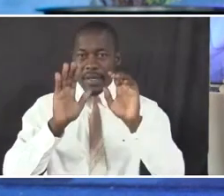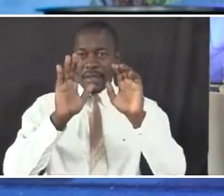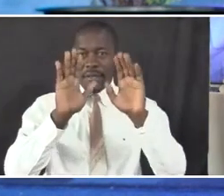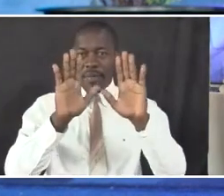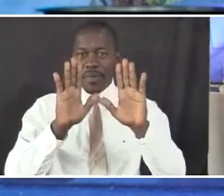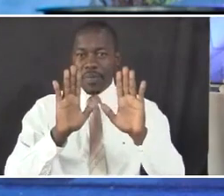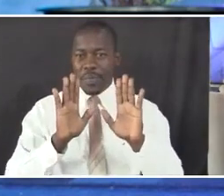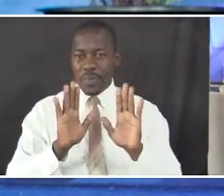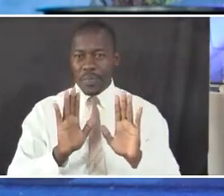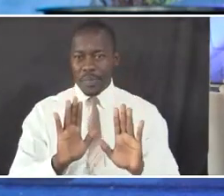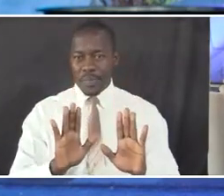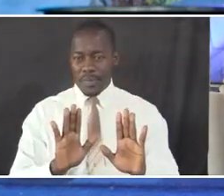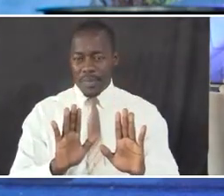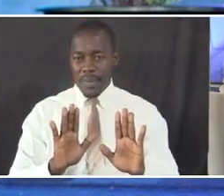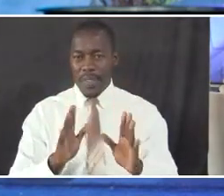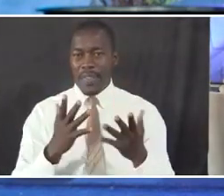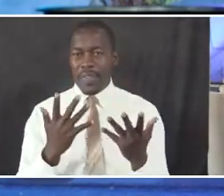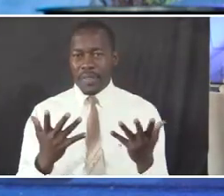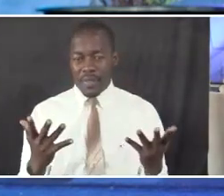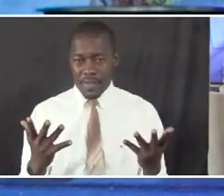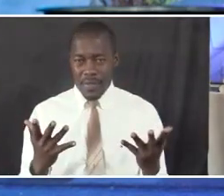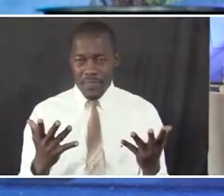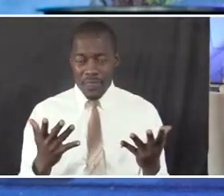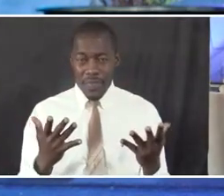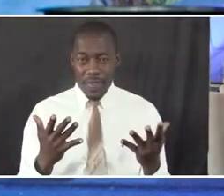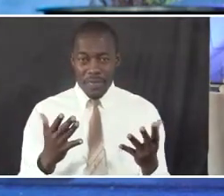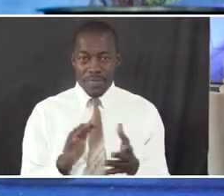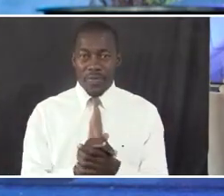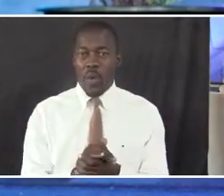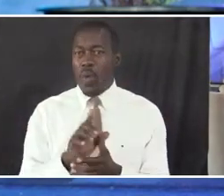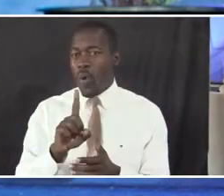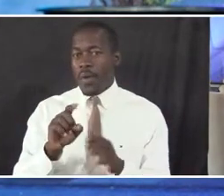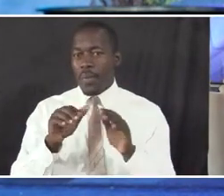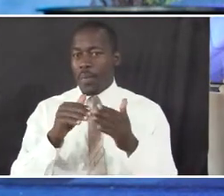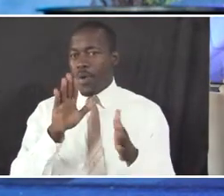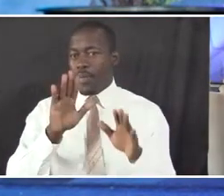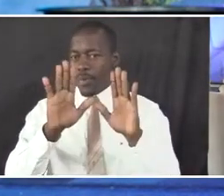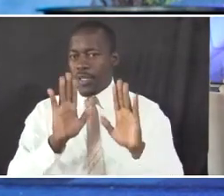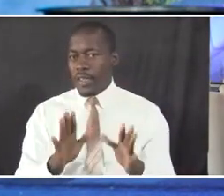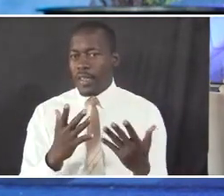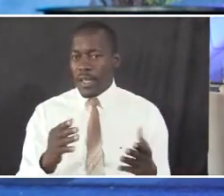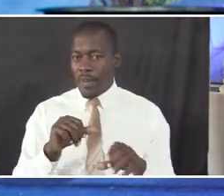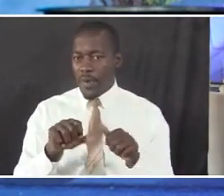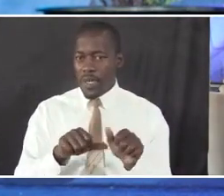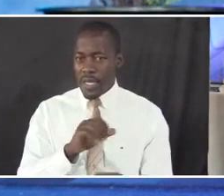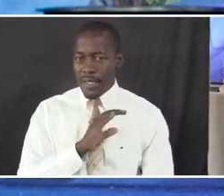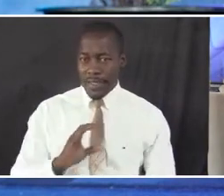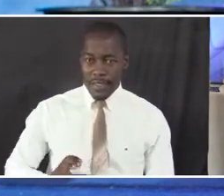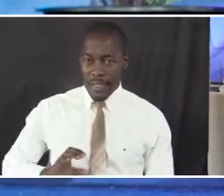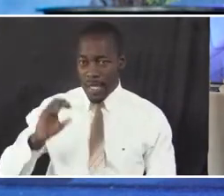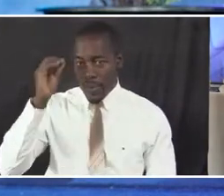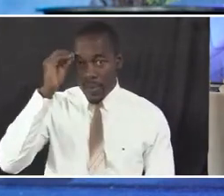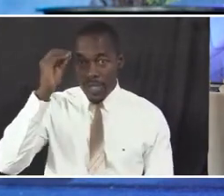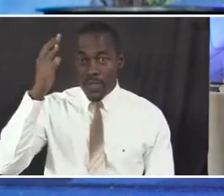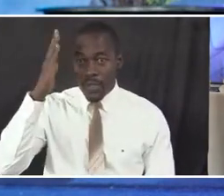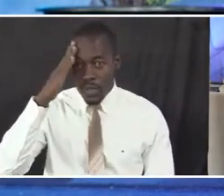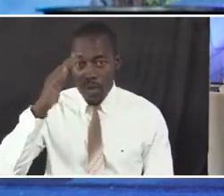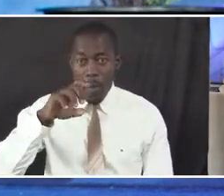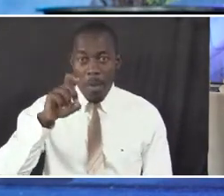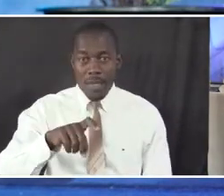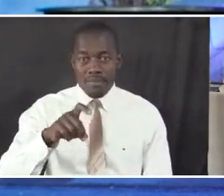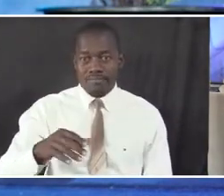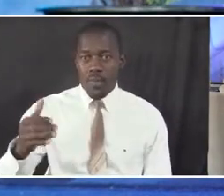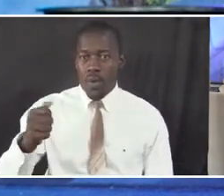Now, one of the things that it is essential to understand about Christian education is upholding the values,